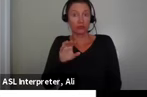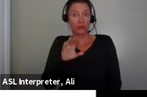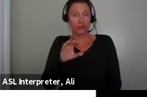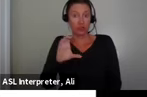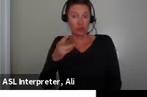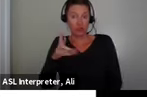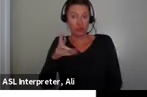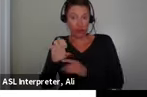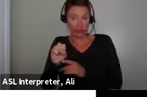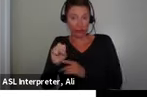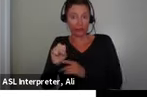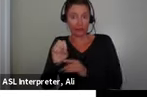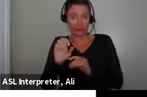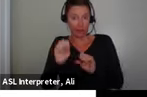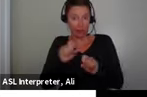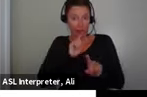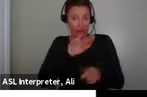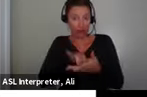the City of Santa Rosa.